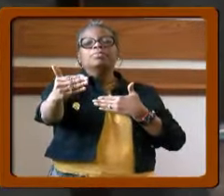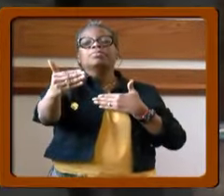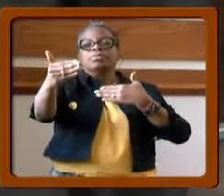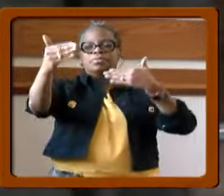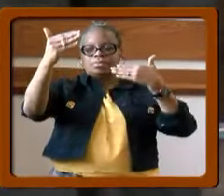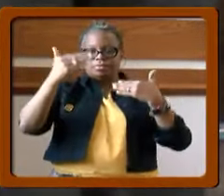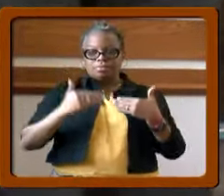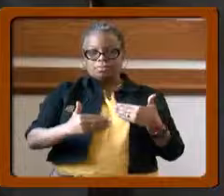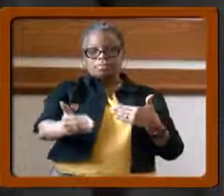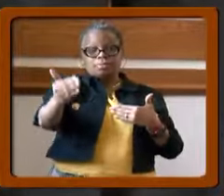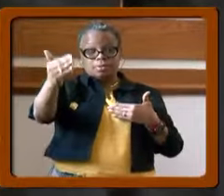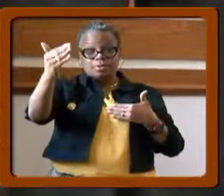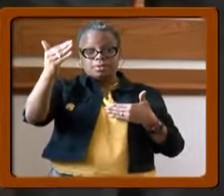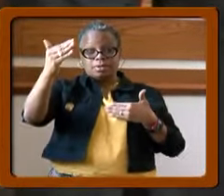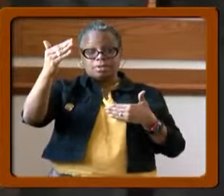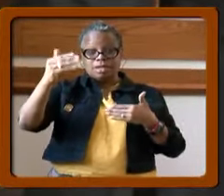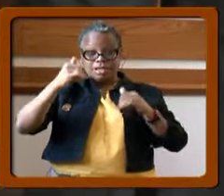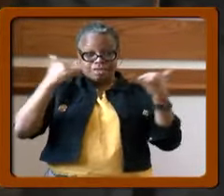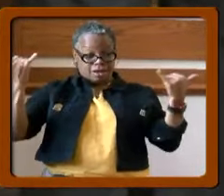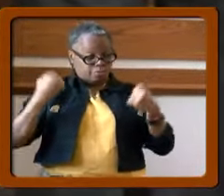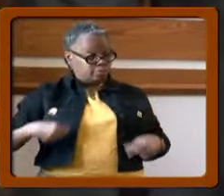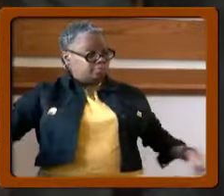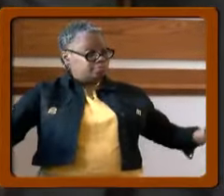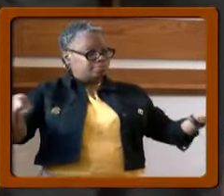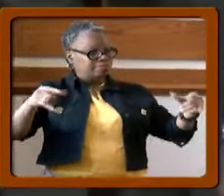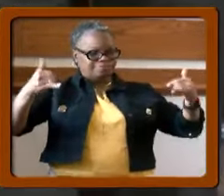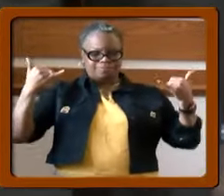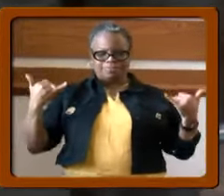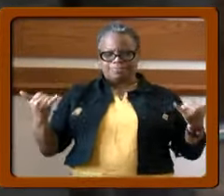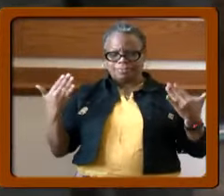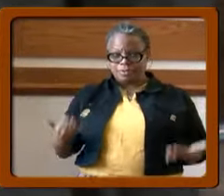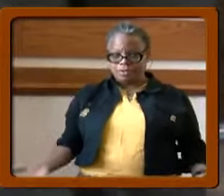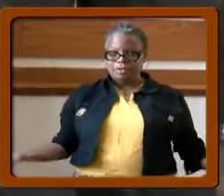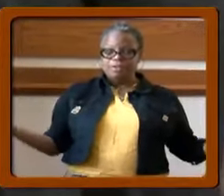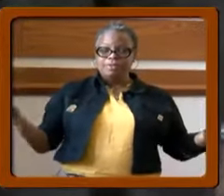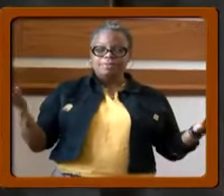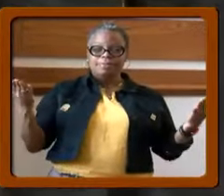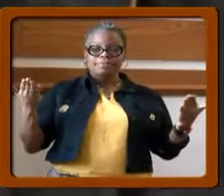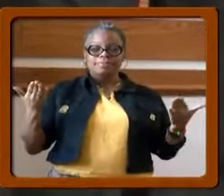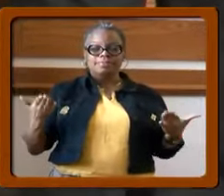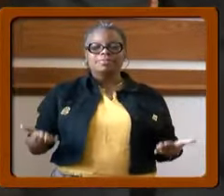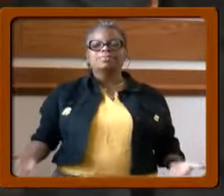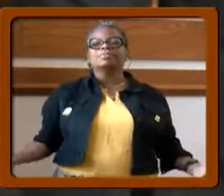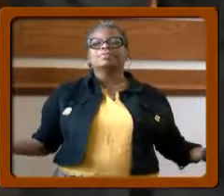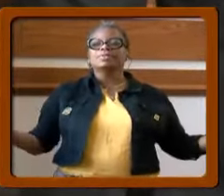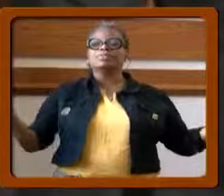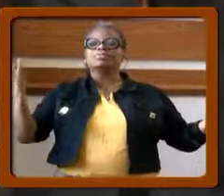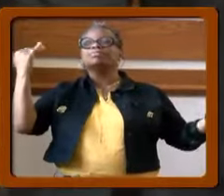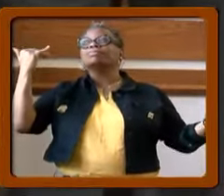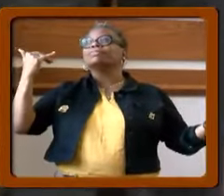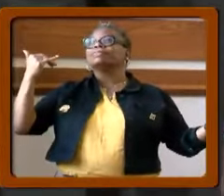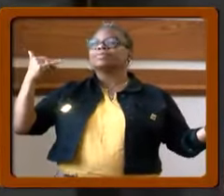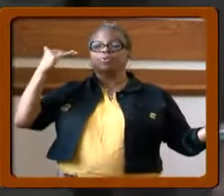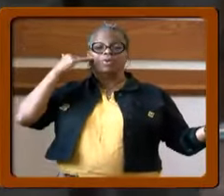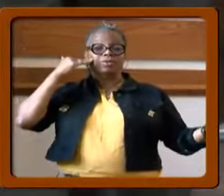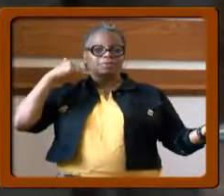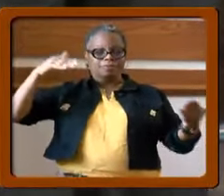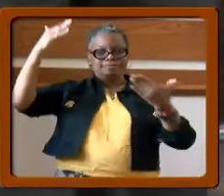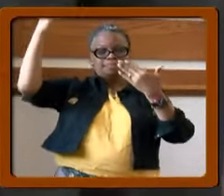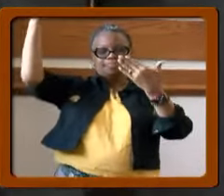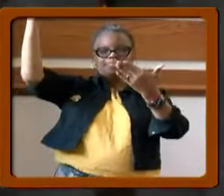way. And we're standing here, yeah, standing here only because.